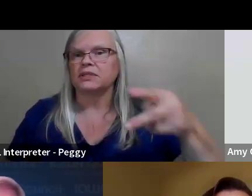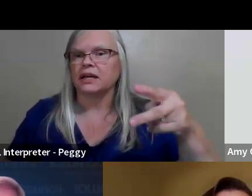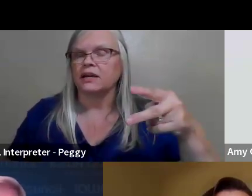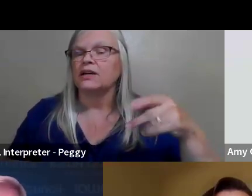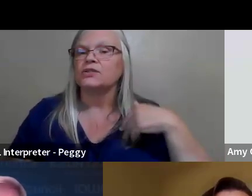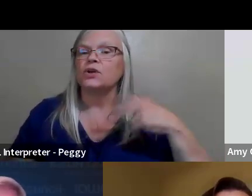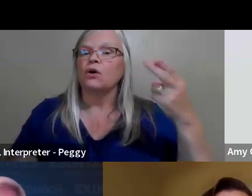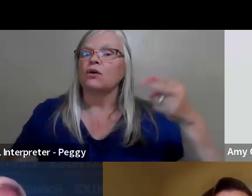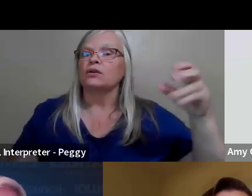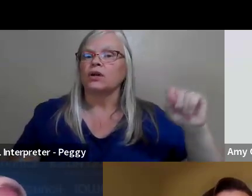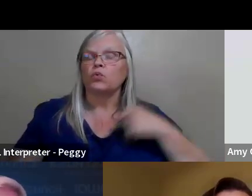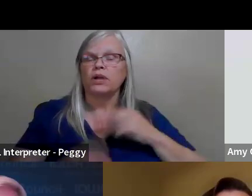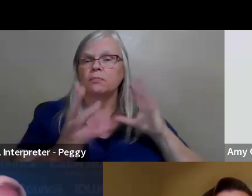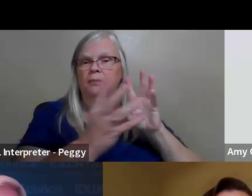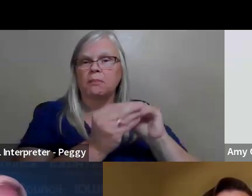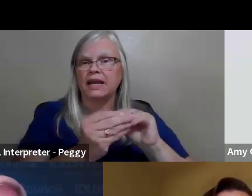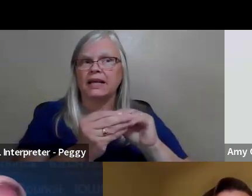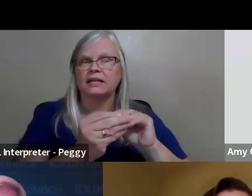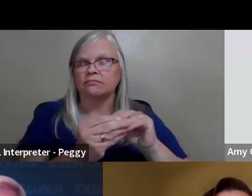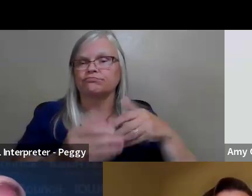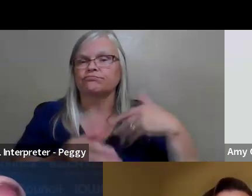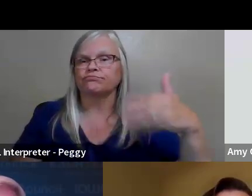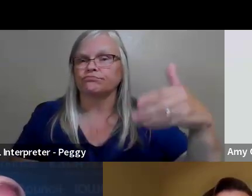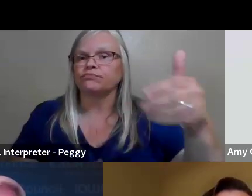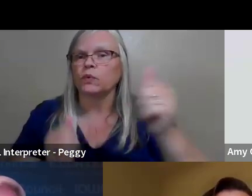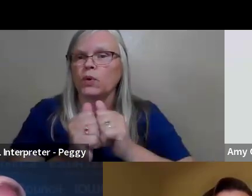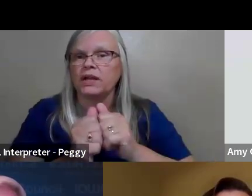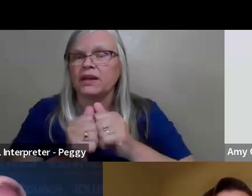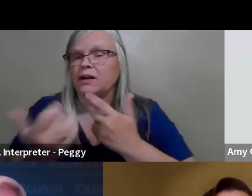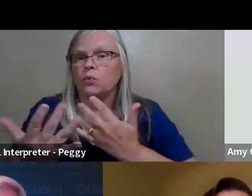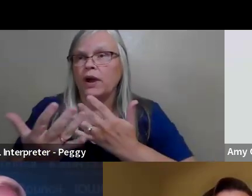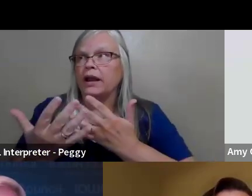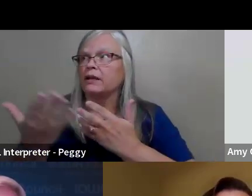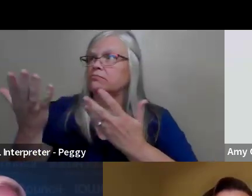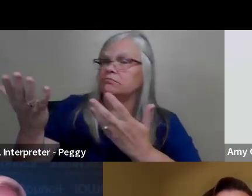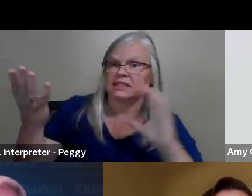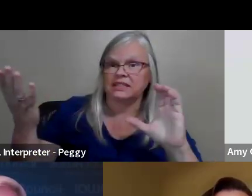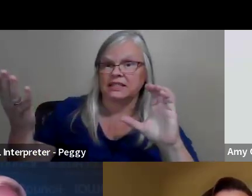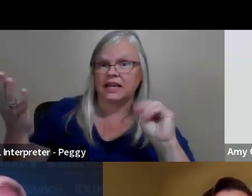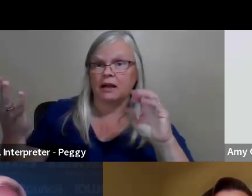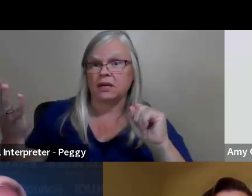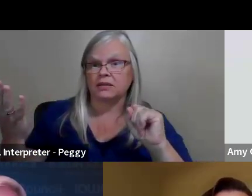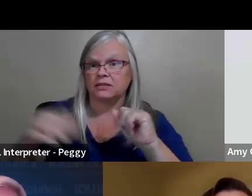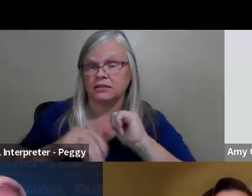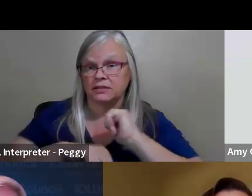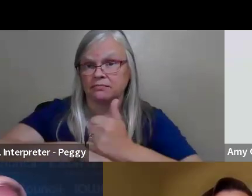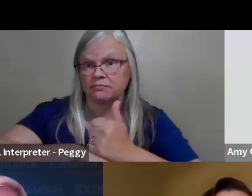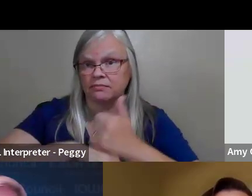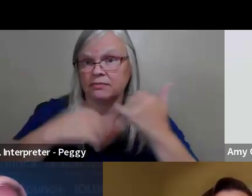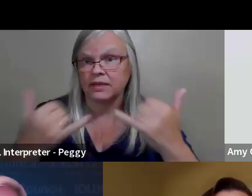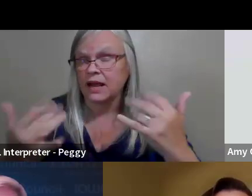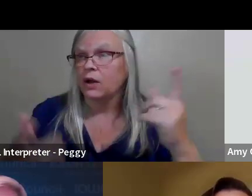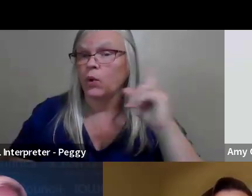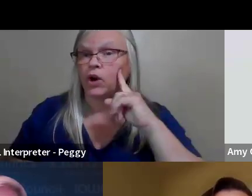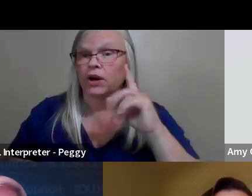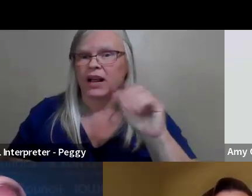Services Director that we've been meeting with, but they are still waiting for guidance from CMS to implement a lot of this, is what we heard today.